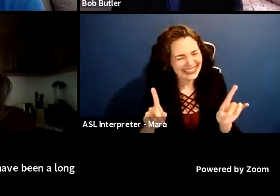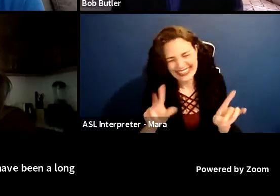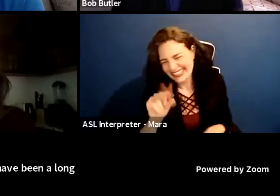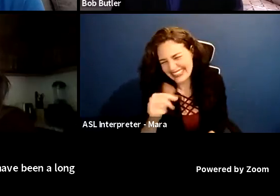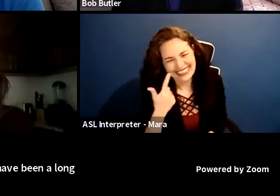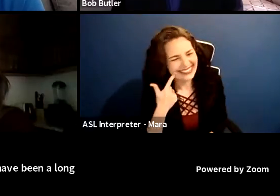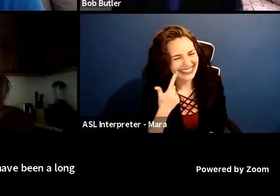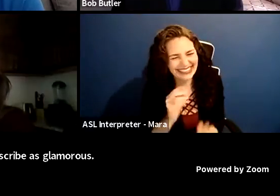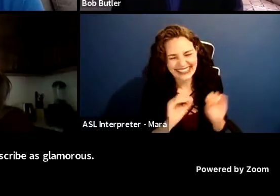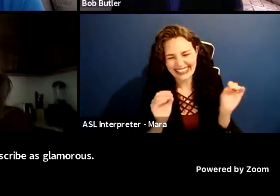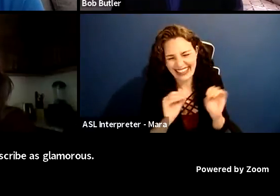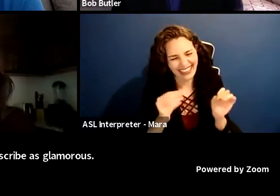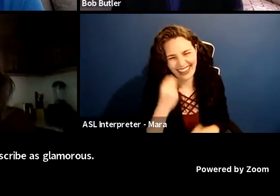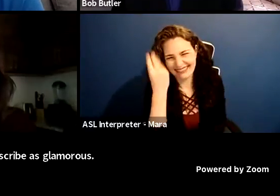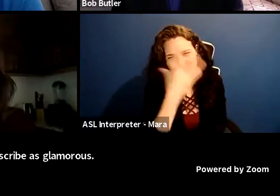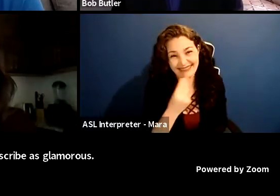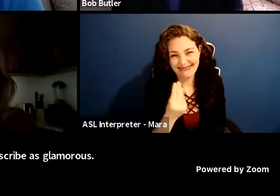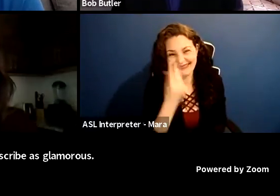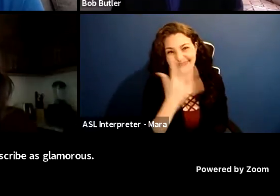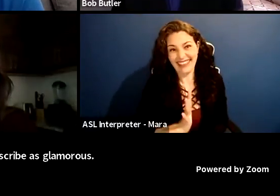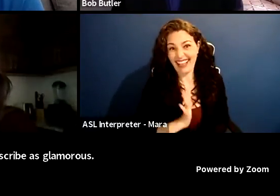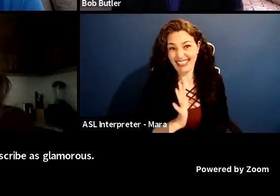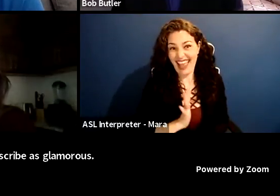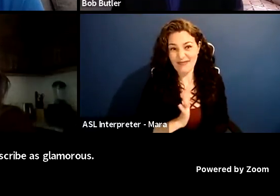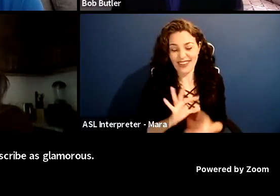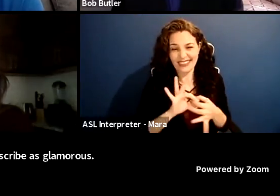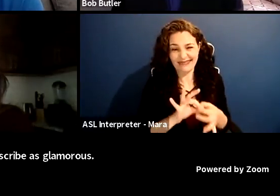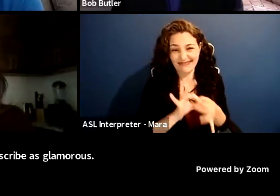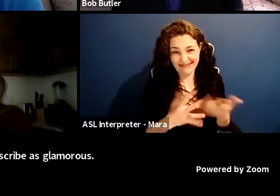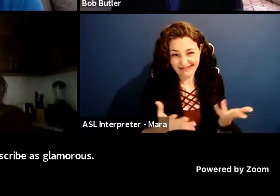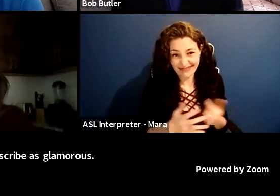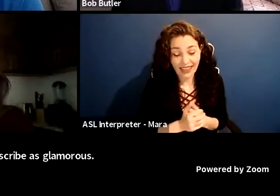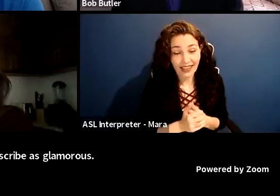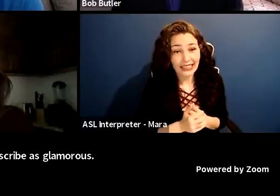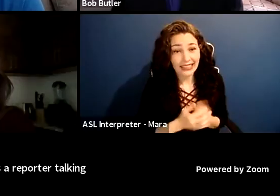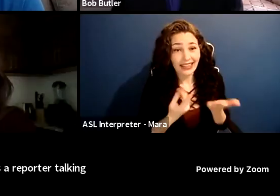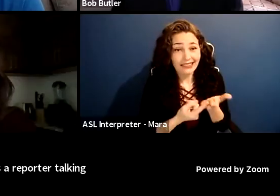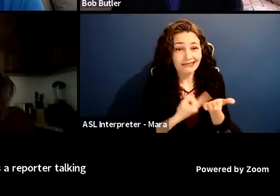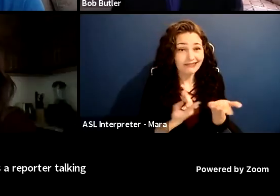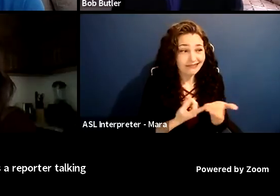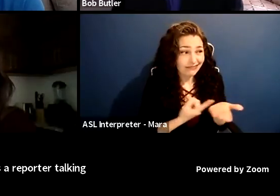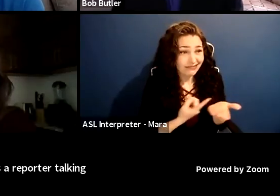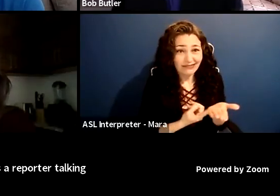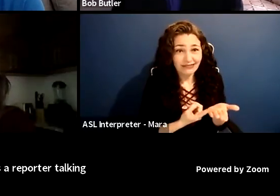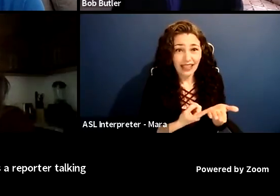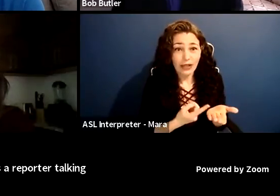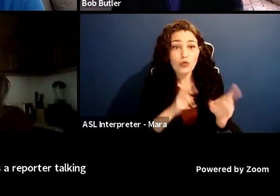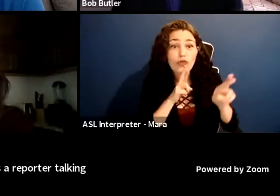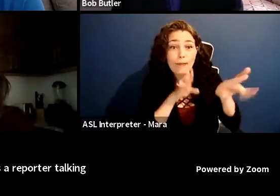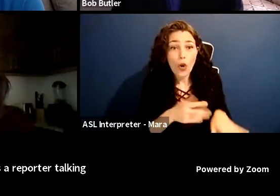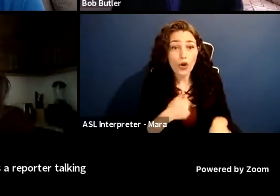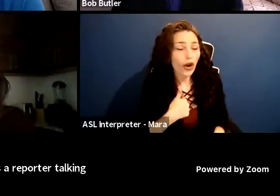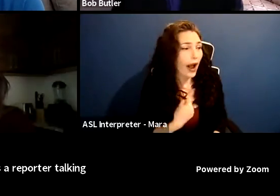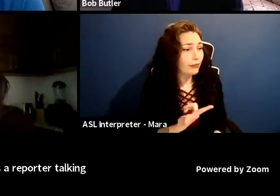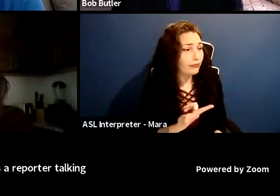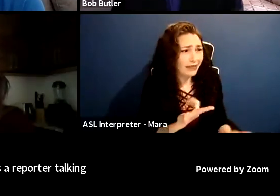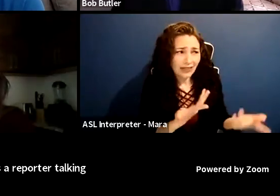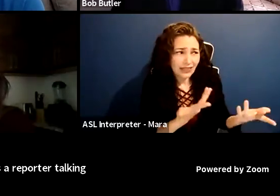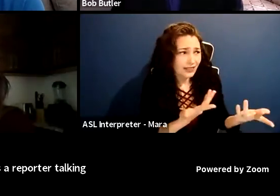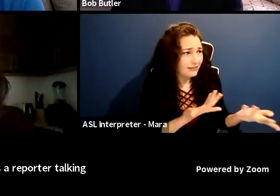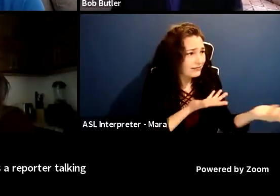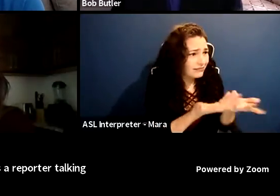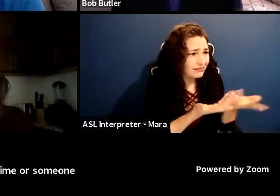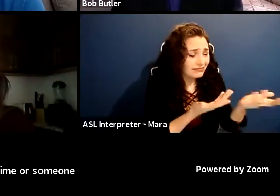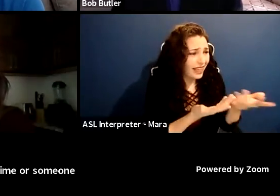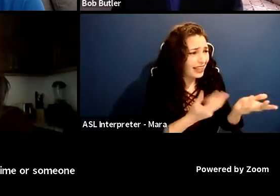As a reporter, talking to the victim of a horrific crime or someone who has just lost a family